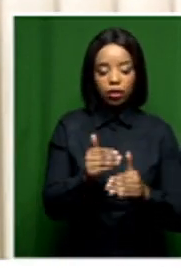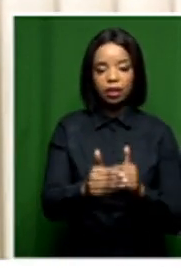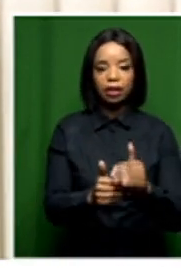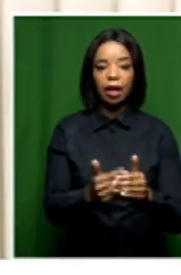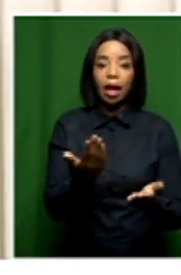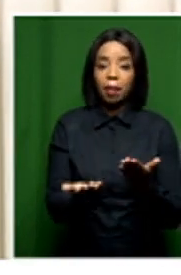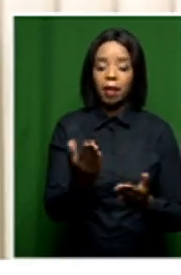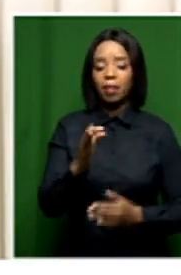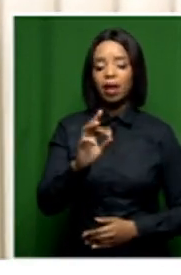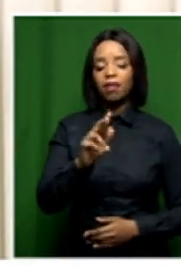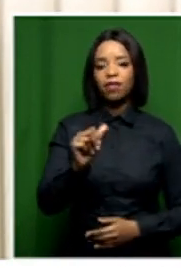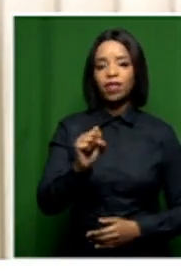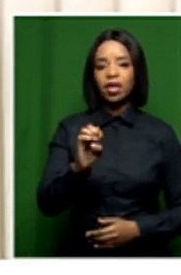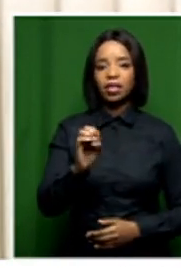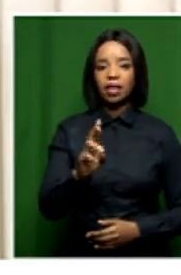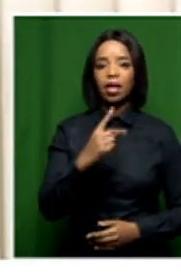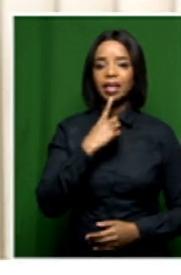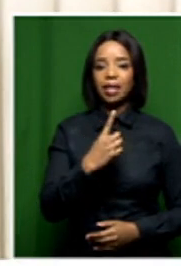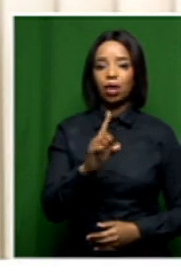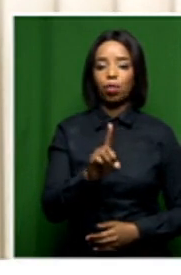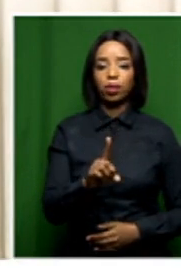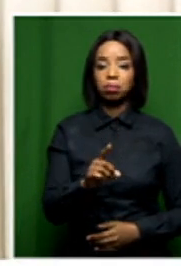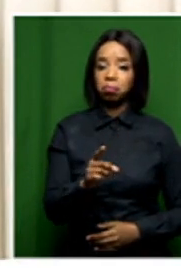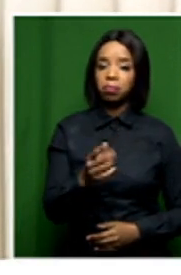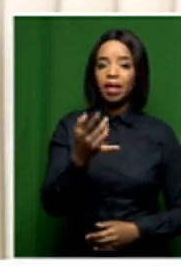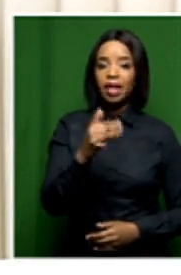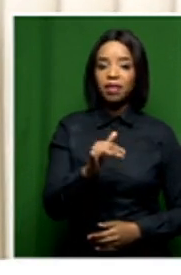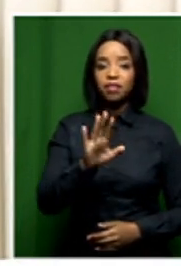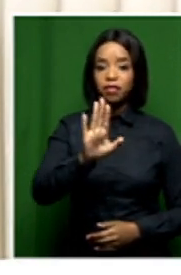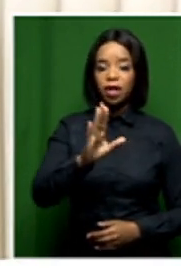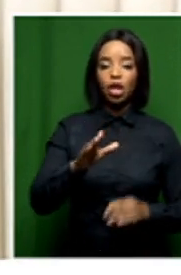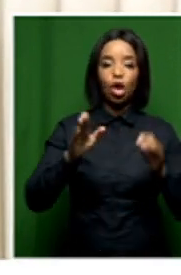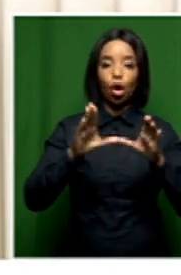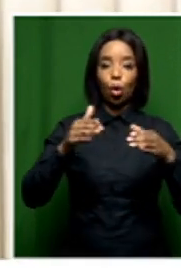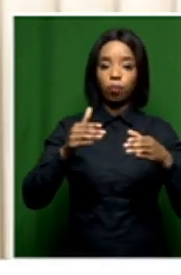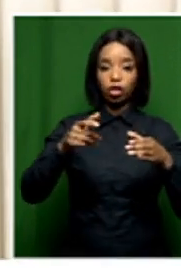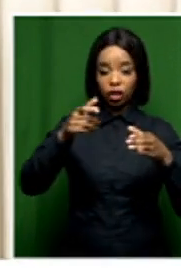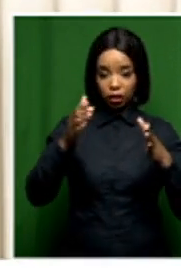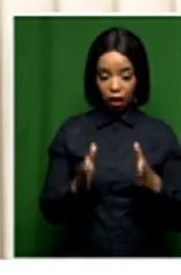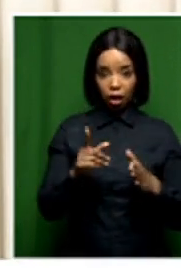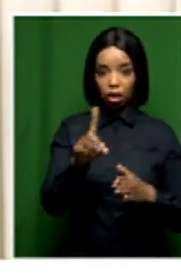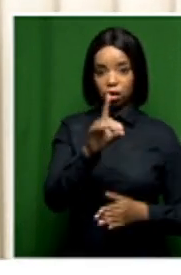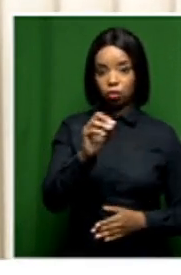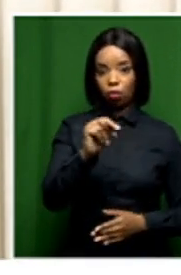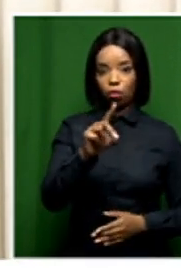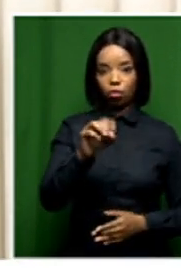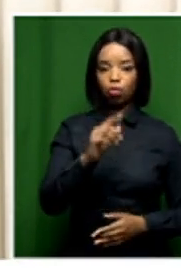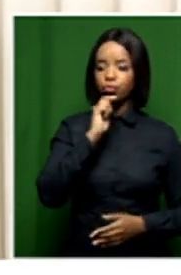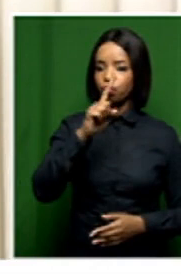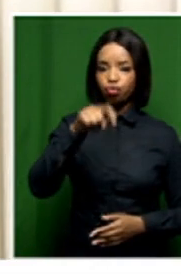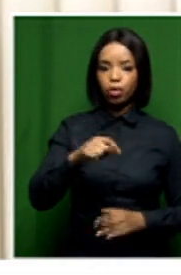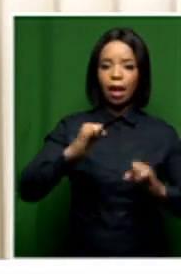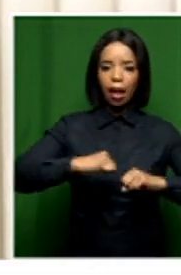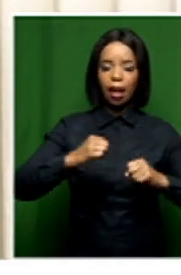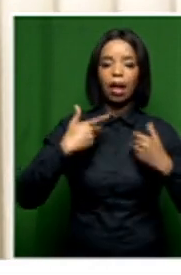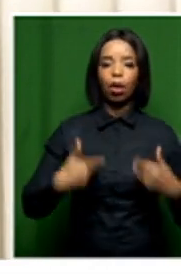a reasonable commissioner in the shoes of Judge Zondo, they would have allowed me, or at least listened to me, or at least